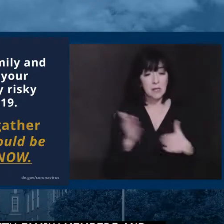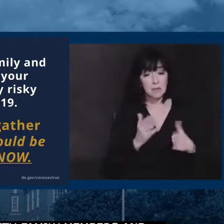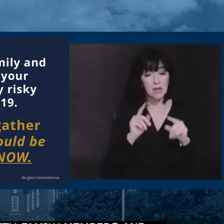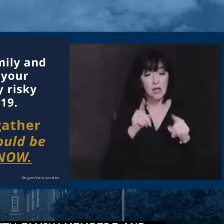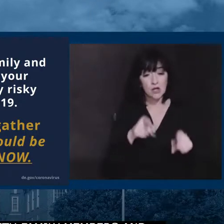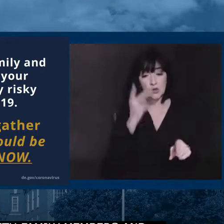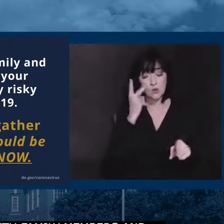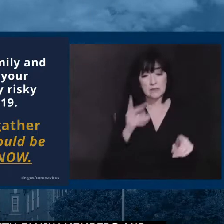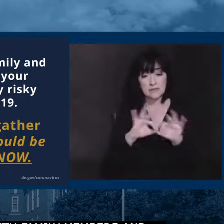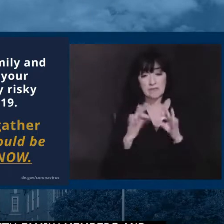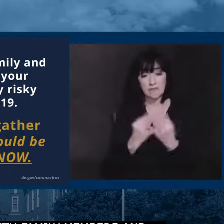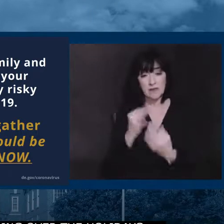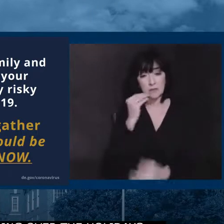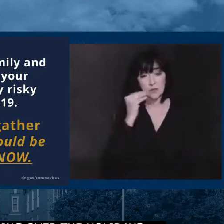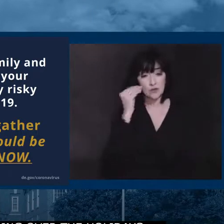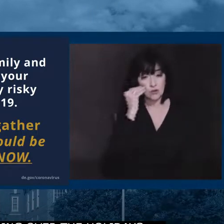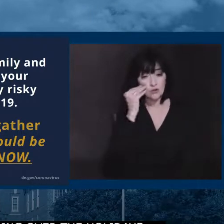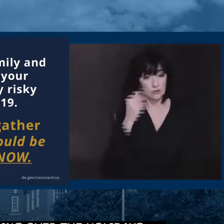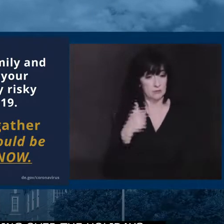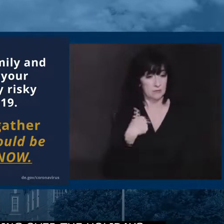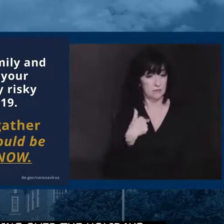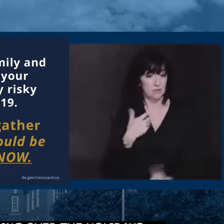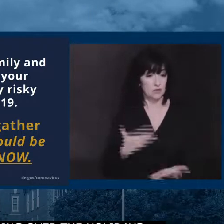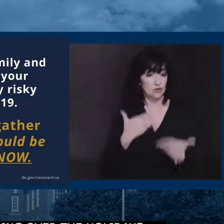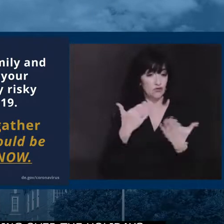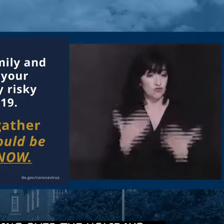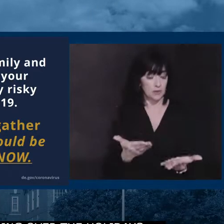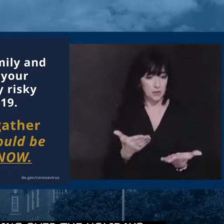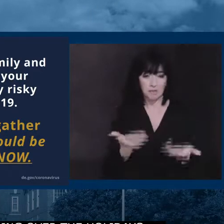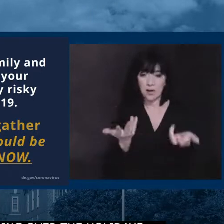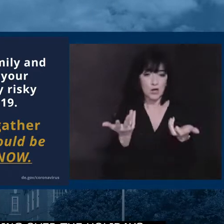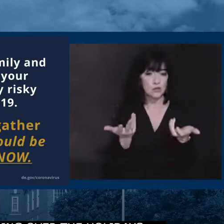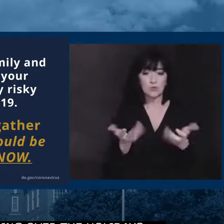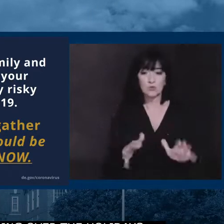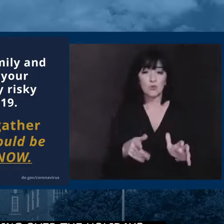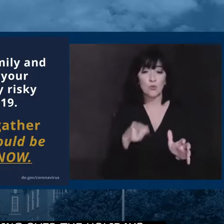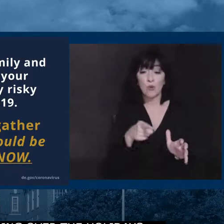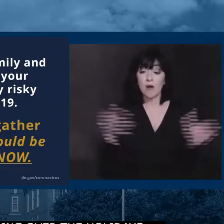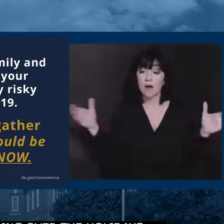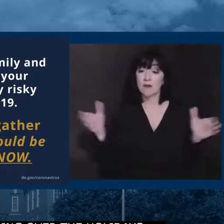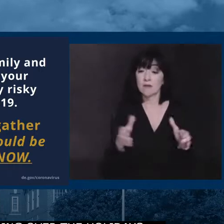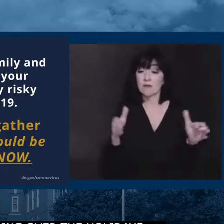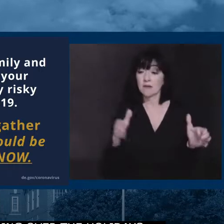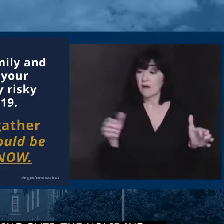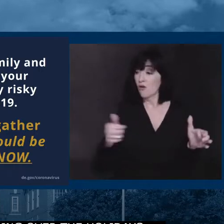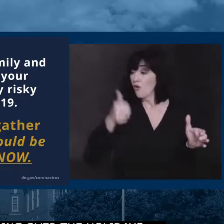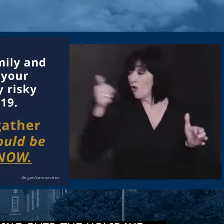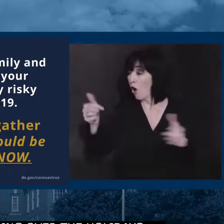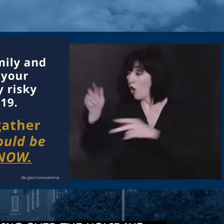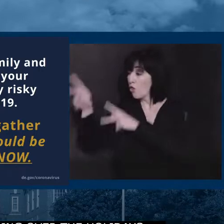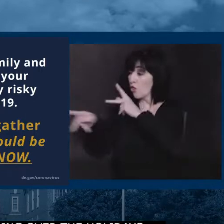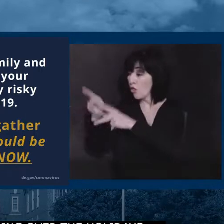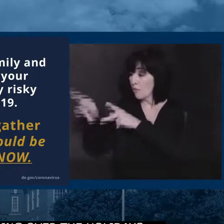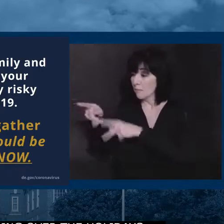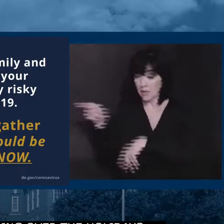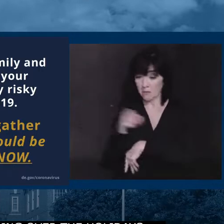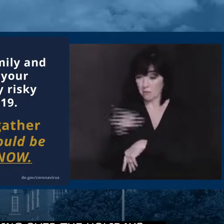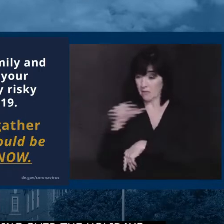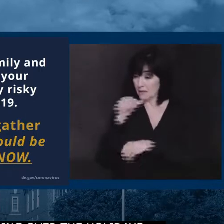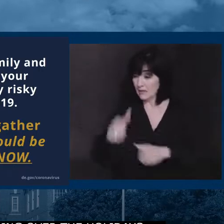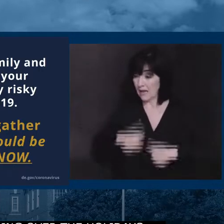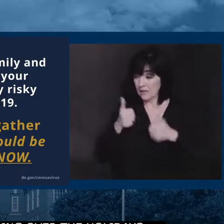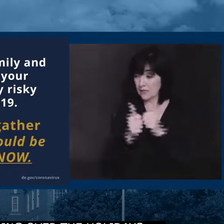would recommend against households mixing over the holidays. Make this a